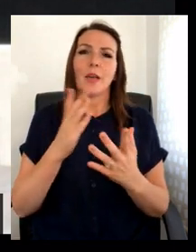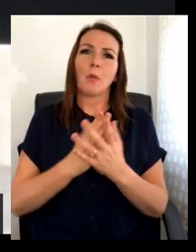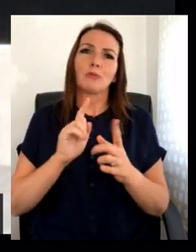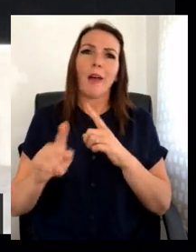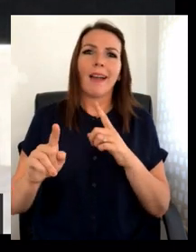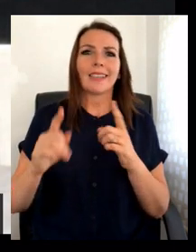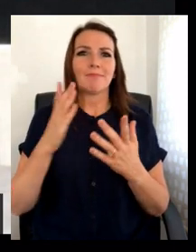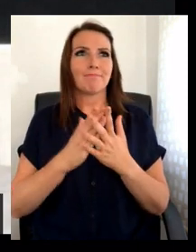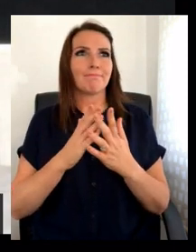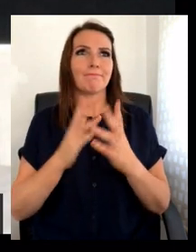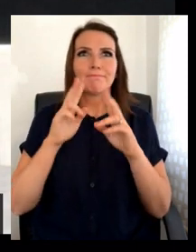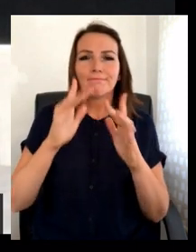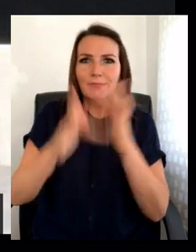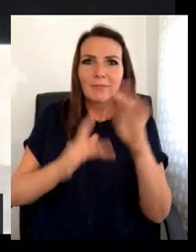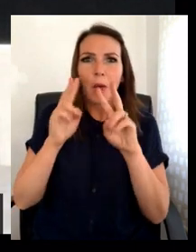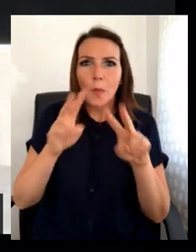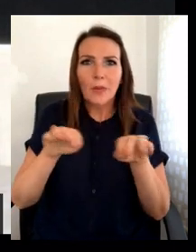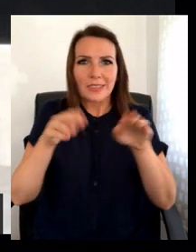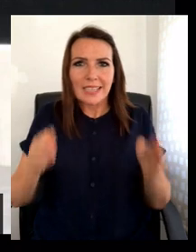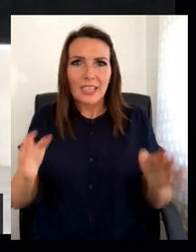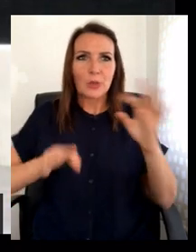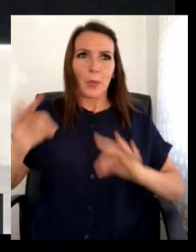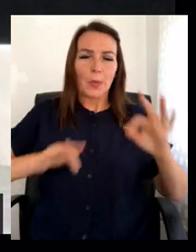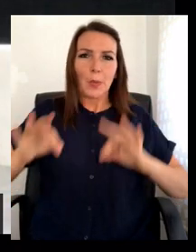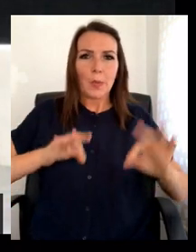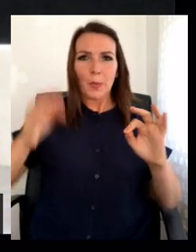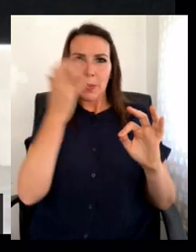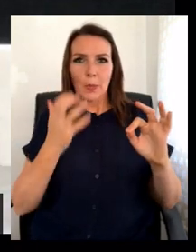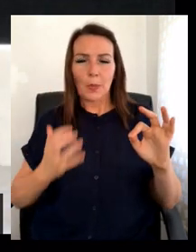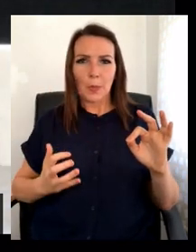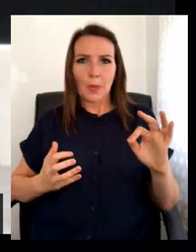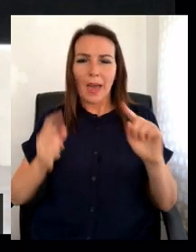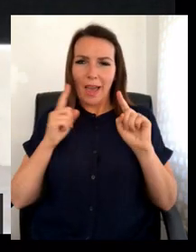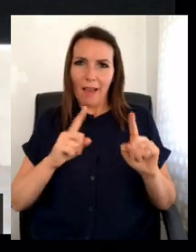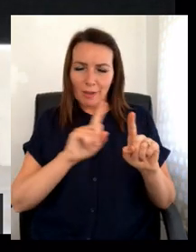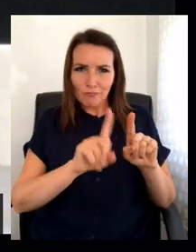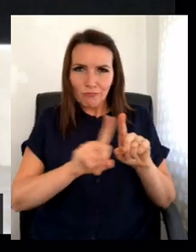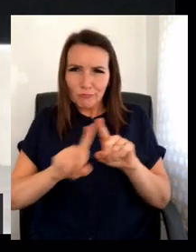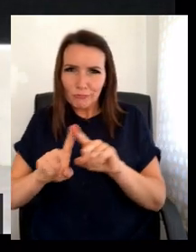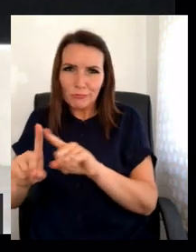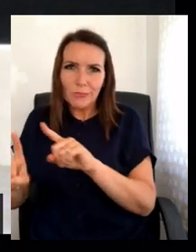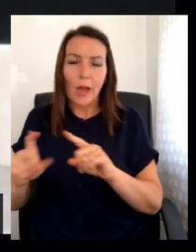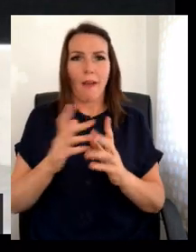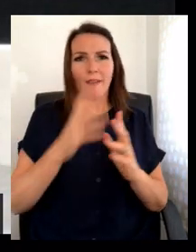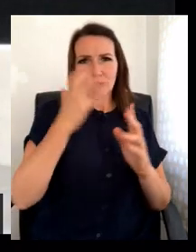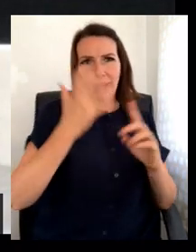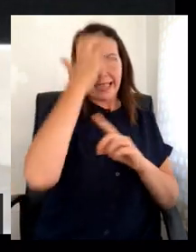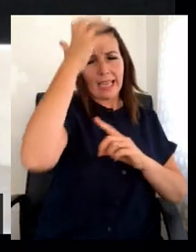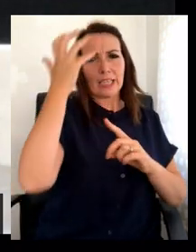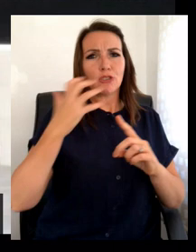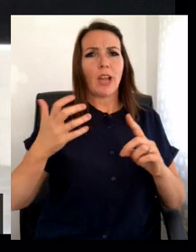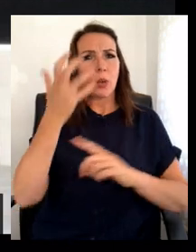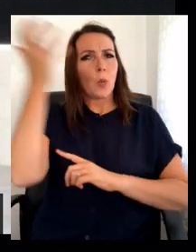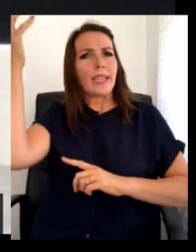stage, digital artwork where you can switch between all of these different identities. We've got drag kings, drag queens, kind of